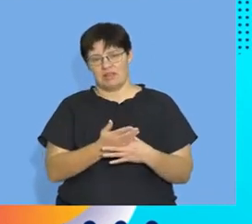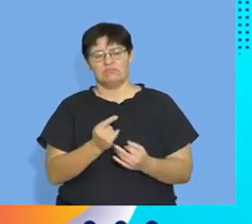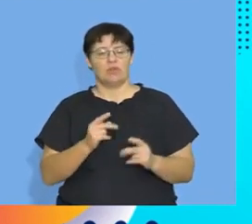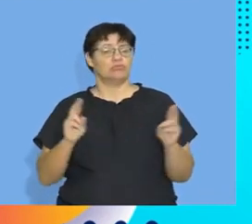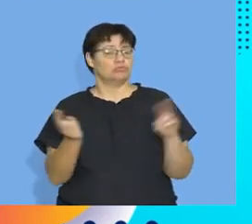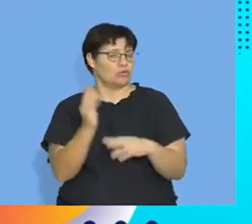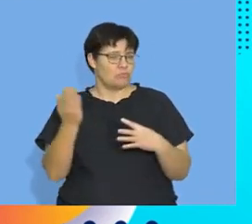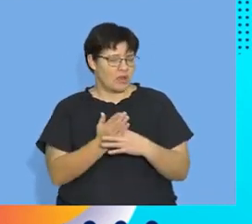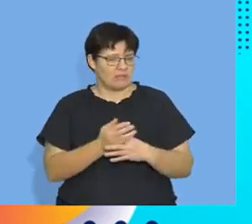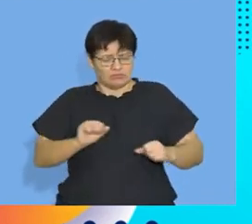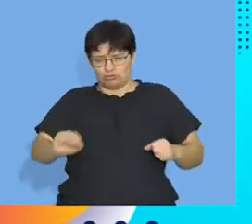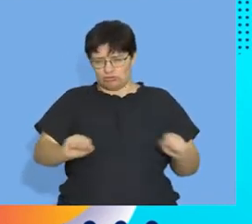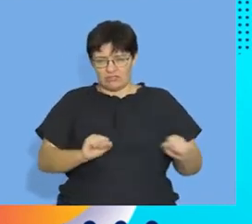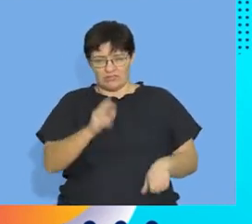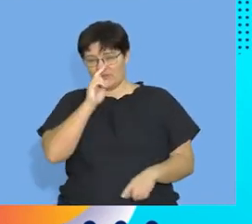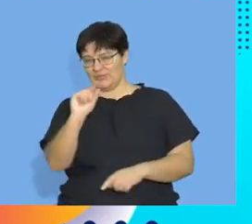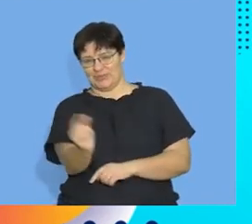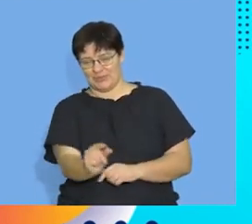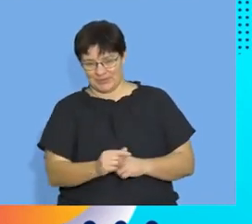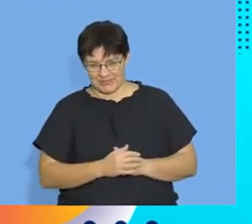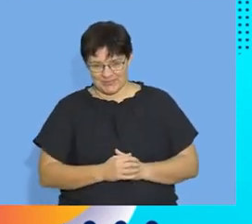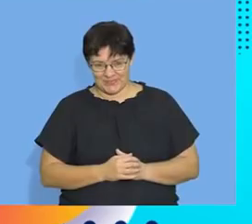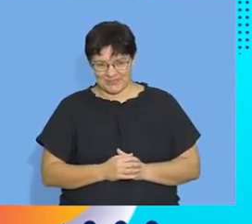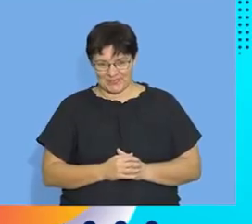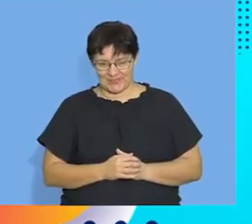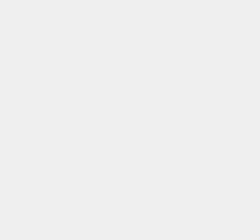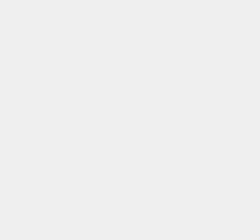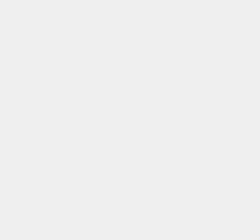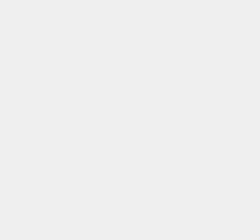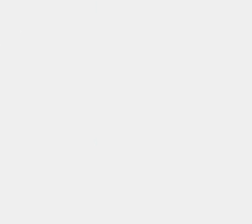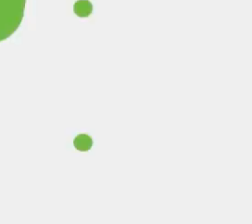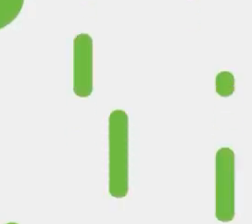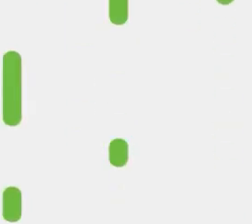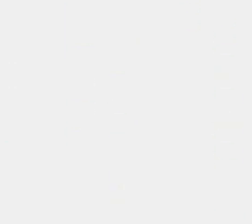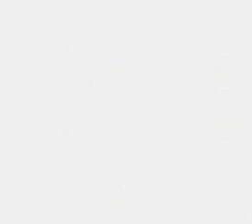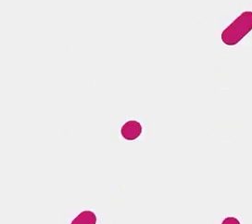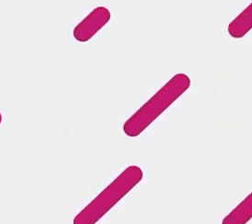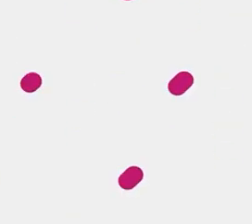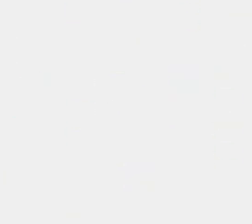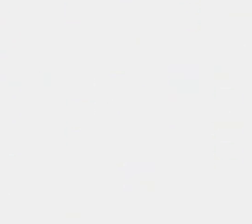short break, stretch a bit, and I'll see you at the end of that break.